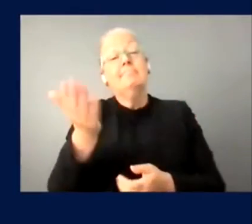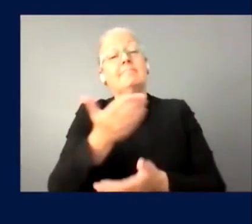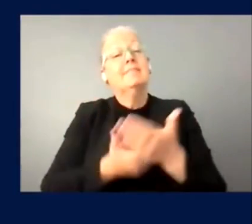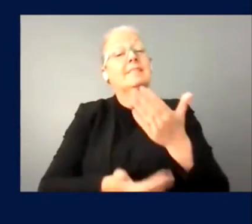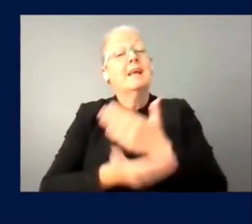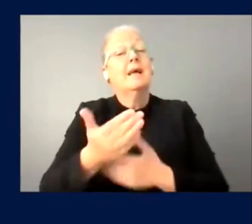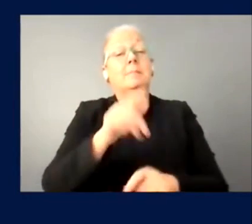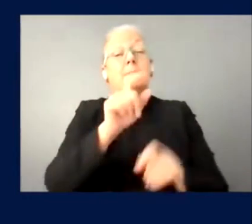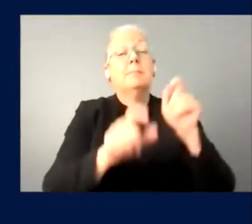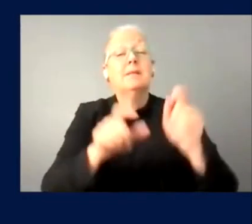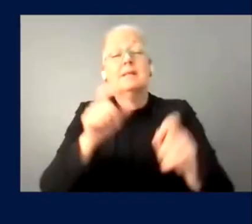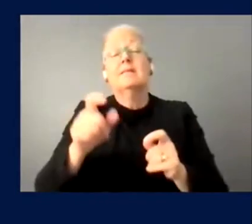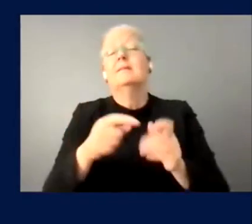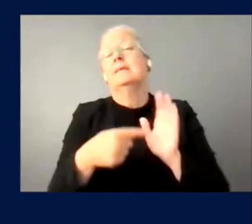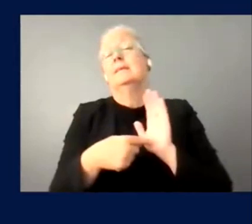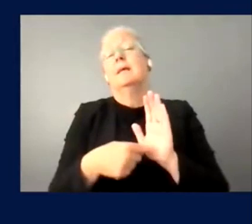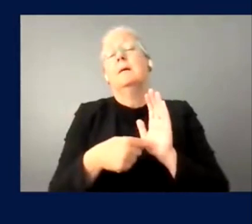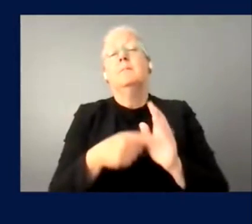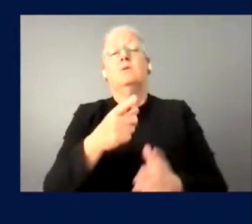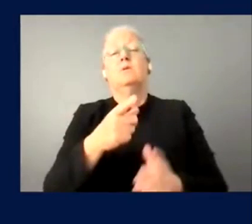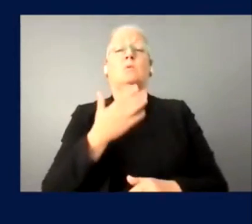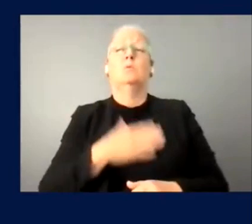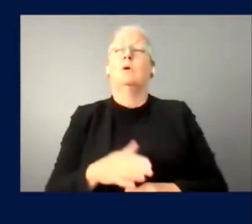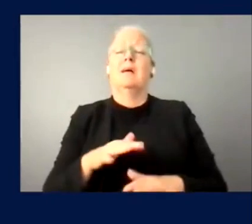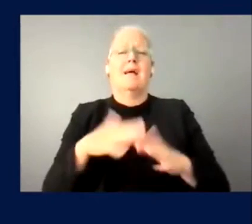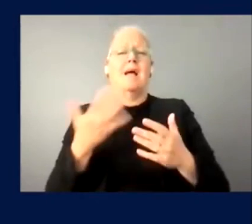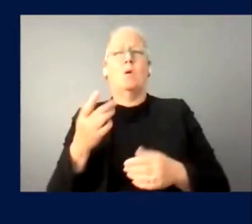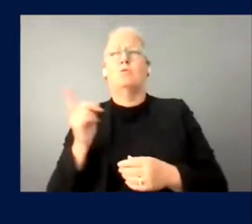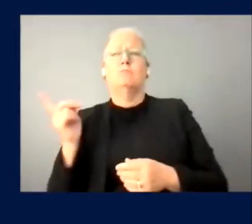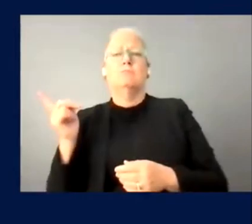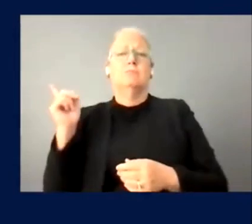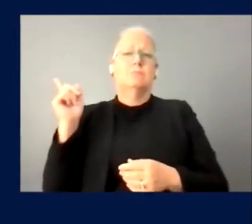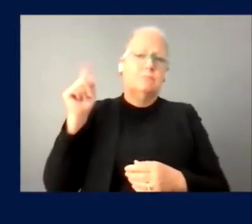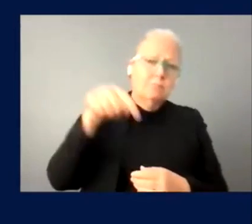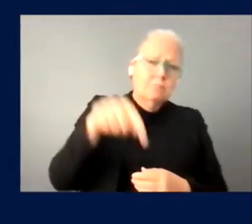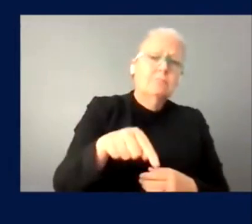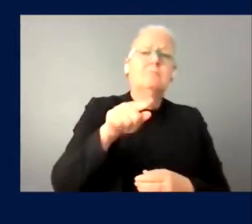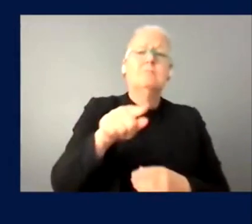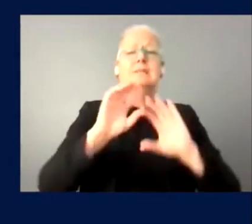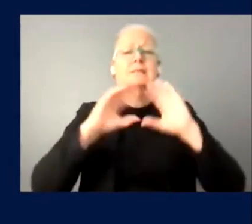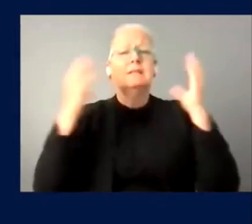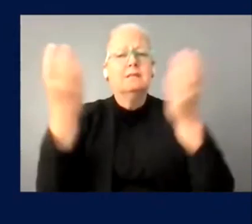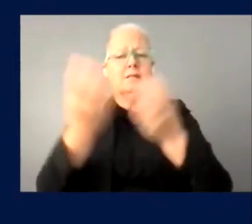how to get to the stadium, what accessible services are available,